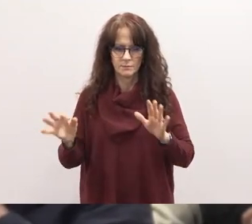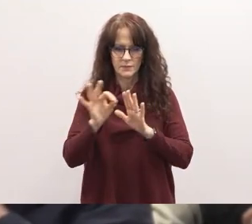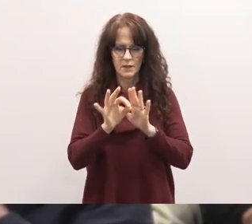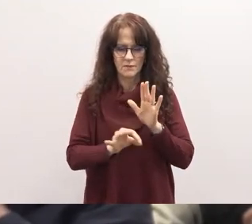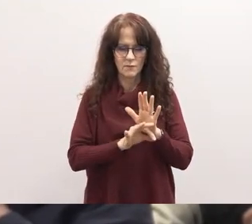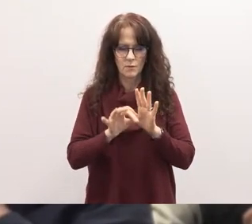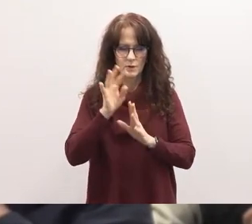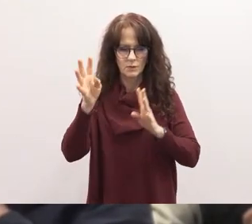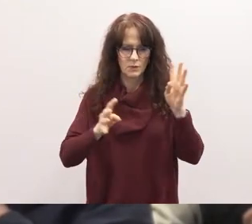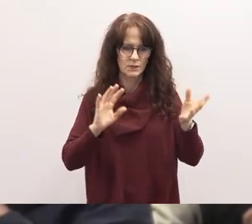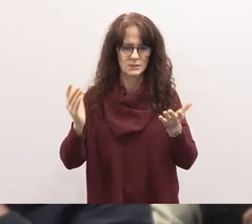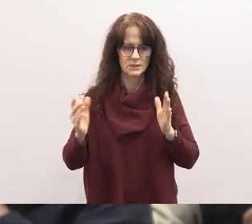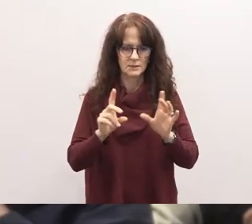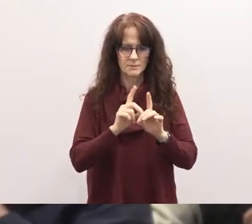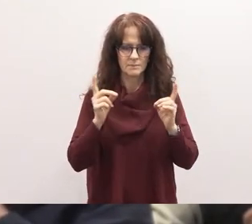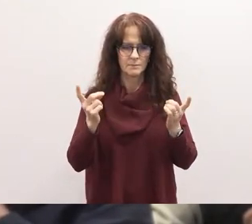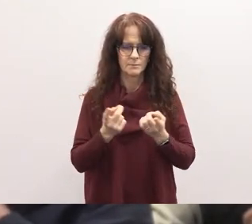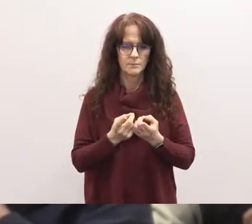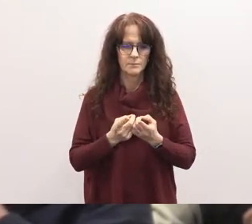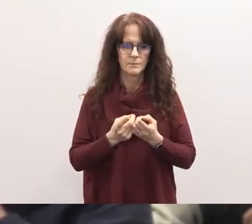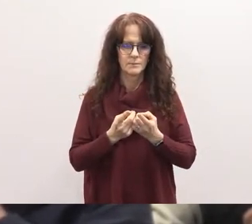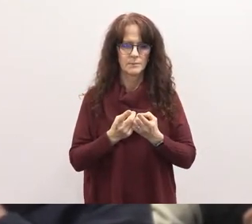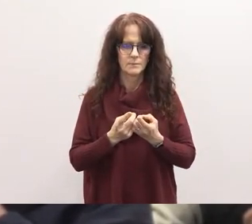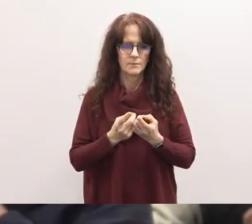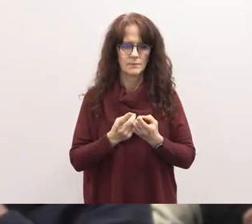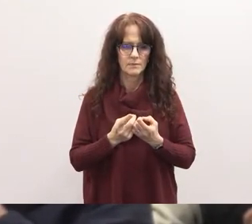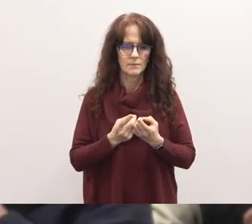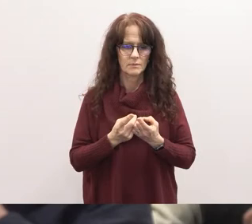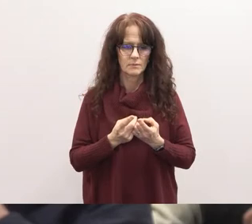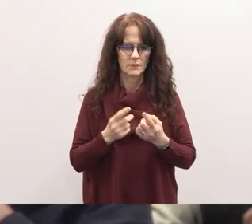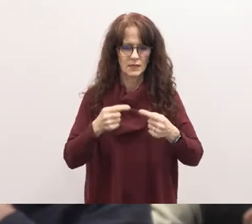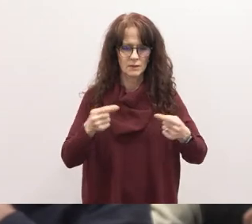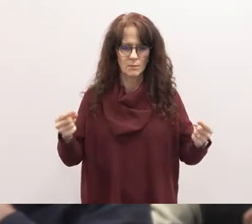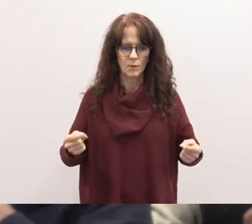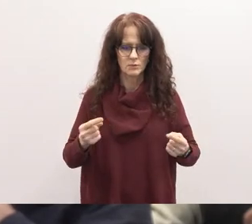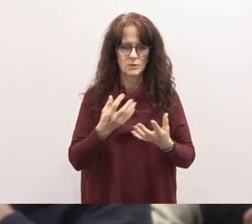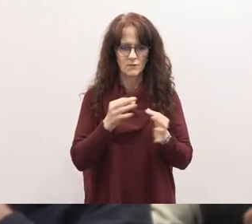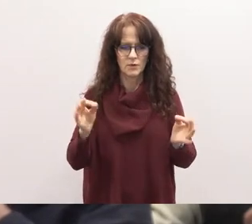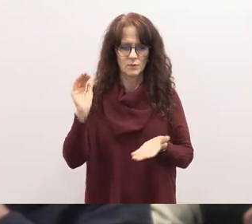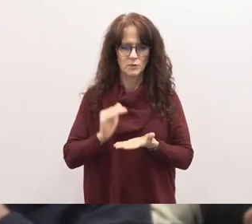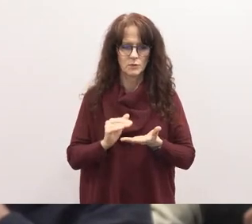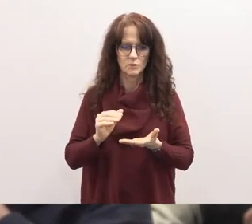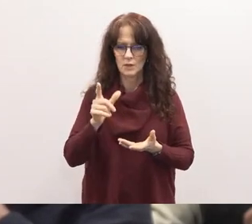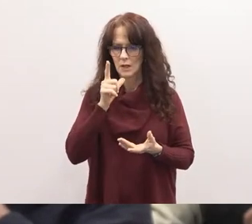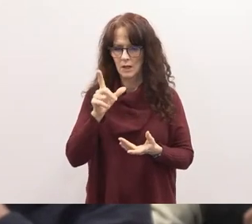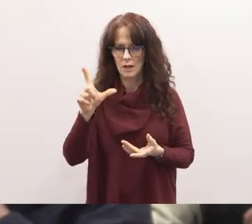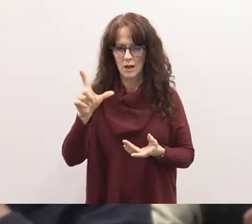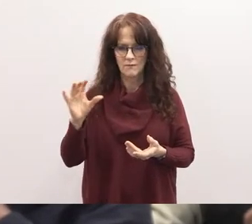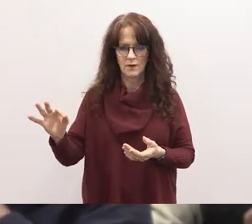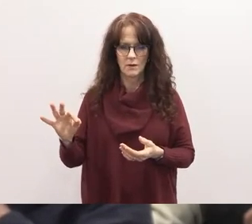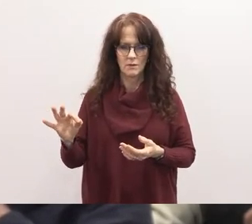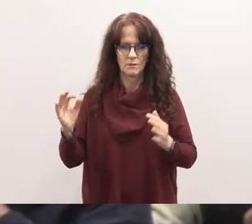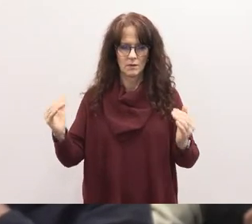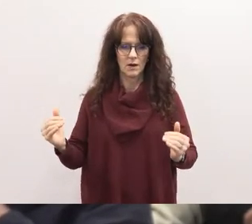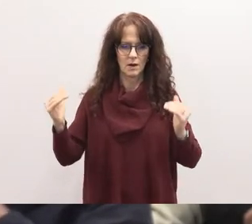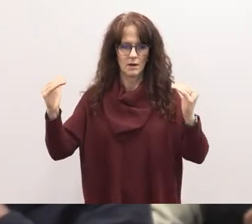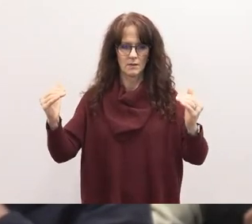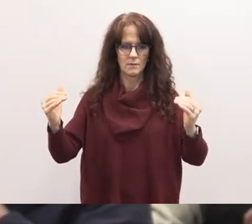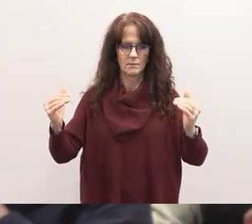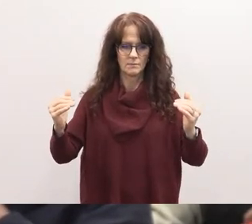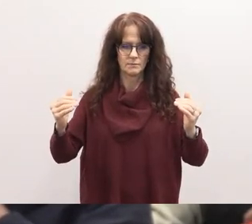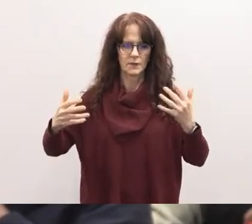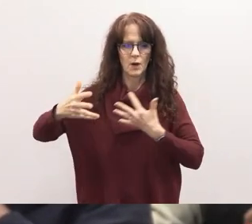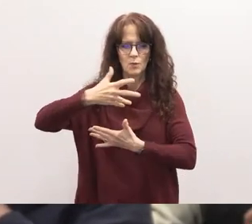been created, it seems that the district is supposing that the experience of kids who receive free or reduced lunch at Longfellow is somehow elevated by being around